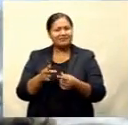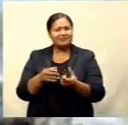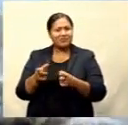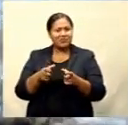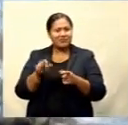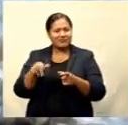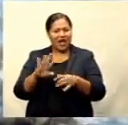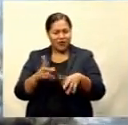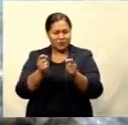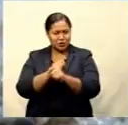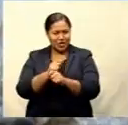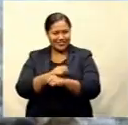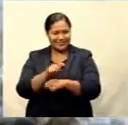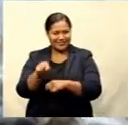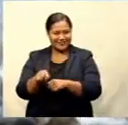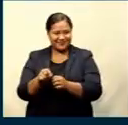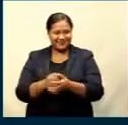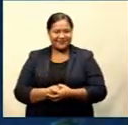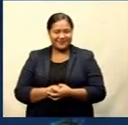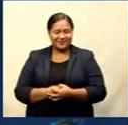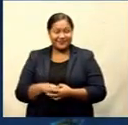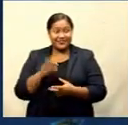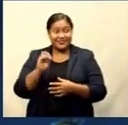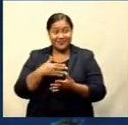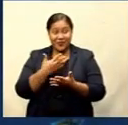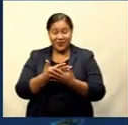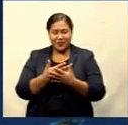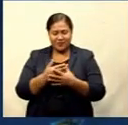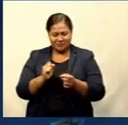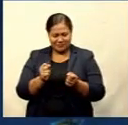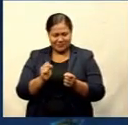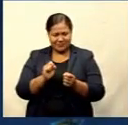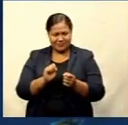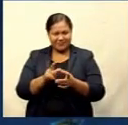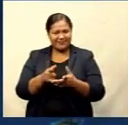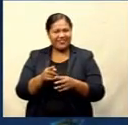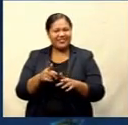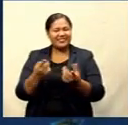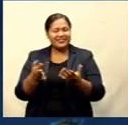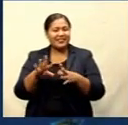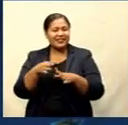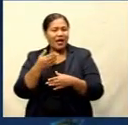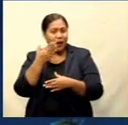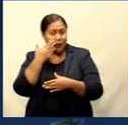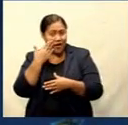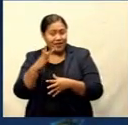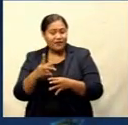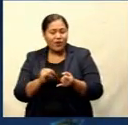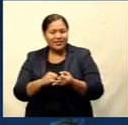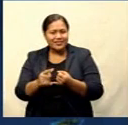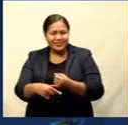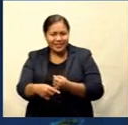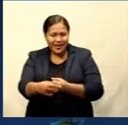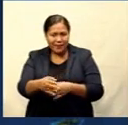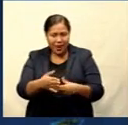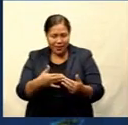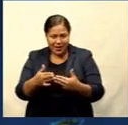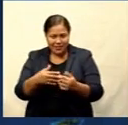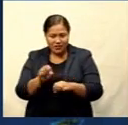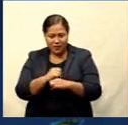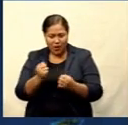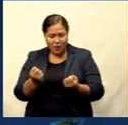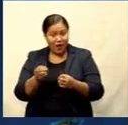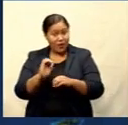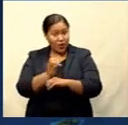this. The objective of the event was to raise awareness for the sustainable management of our ocean